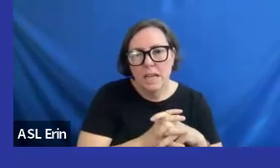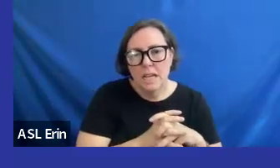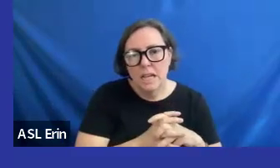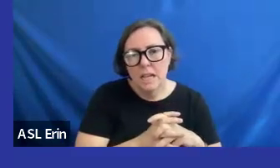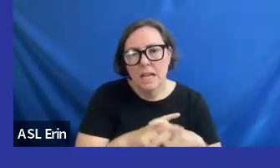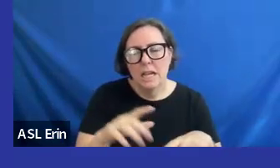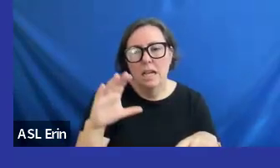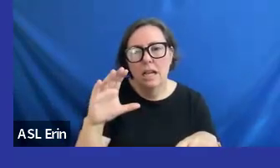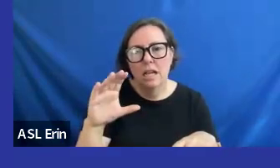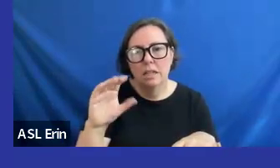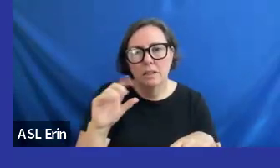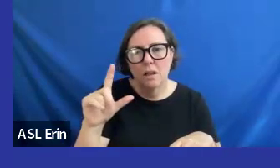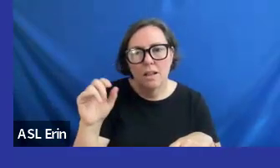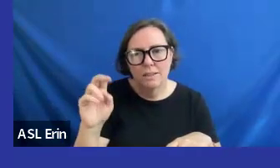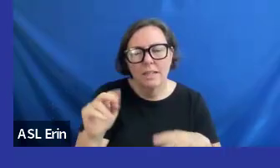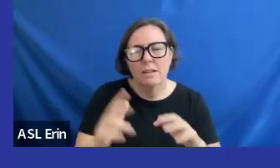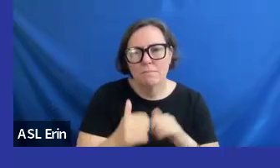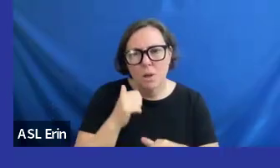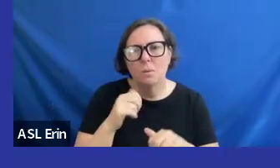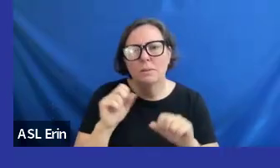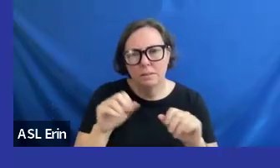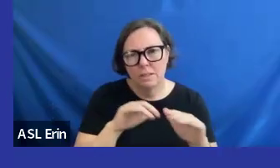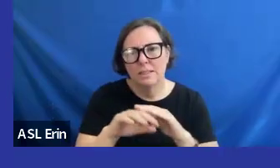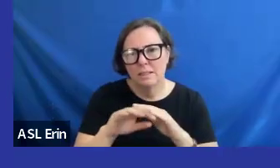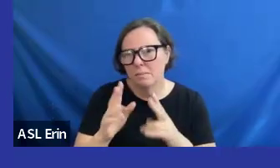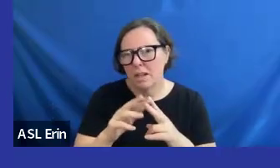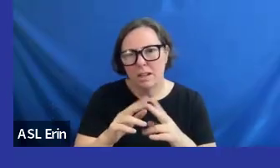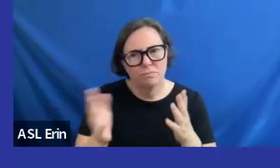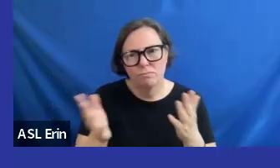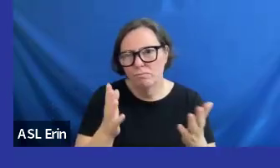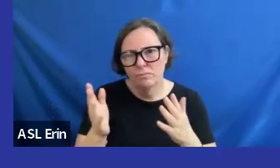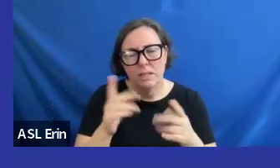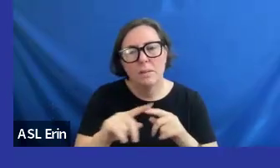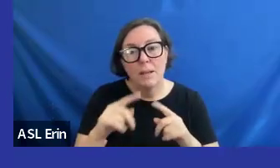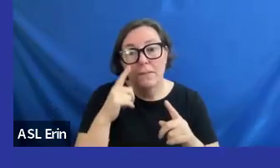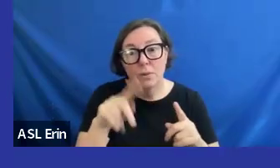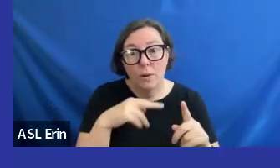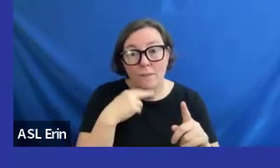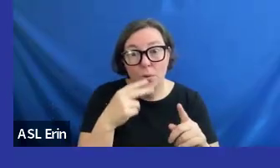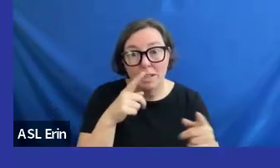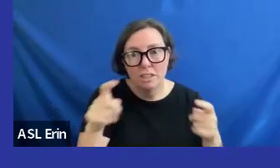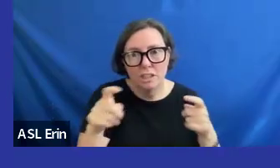It would depend. Most of them are accessible. For voice control,